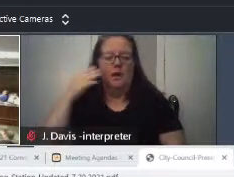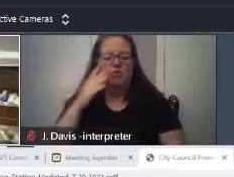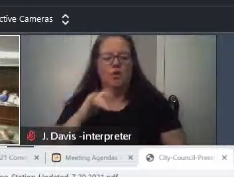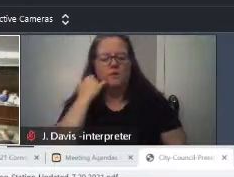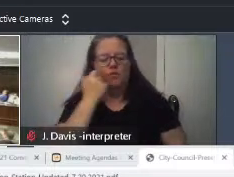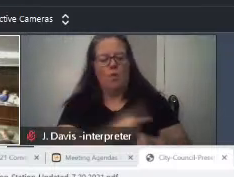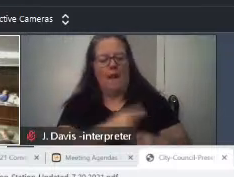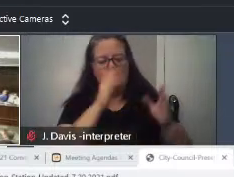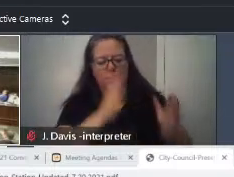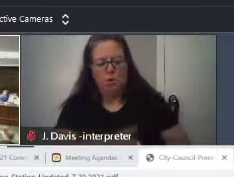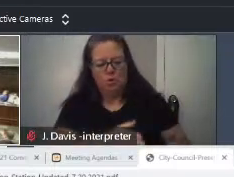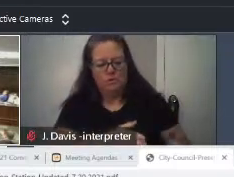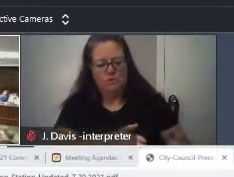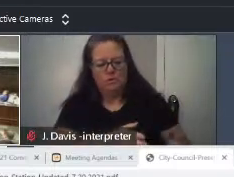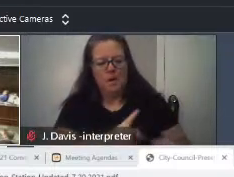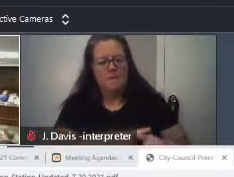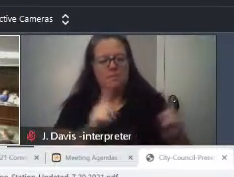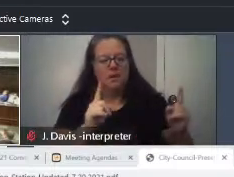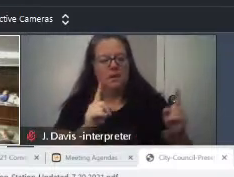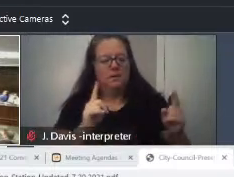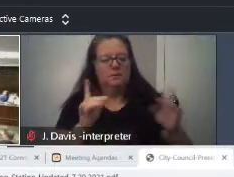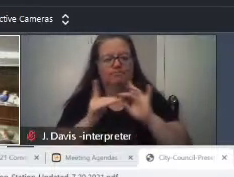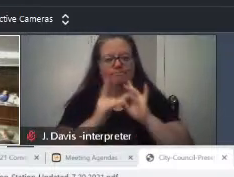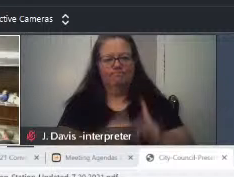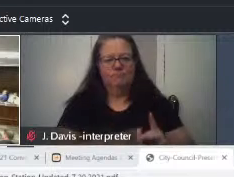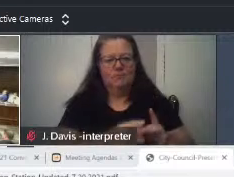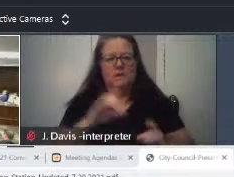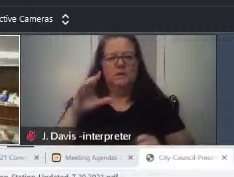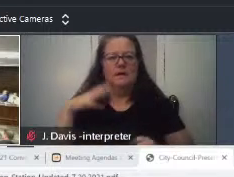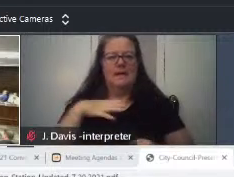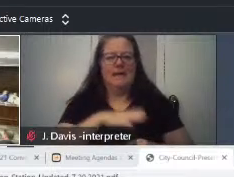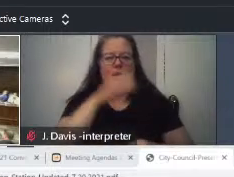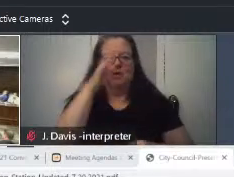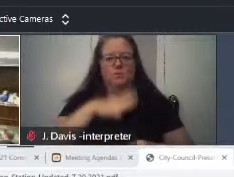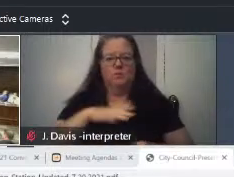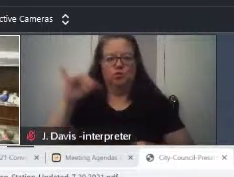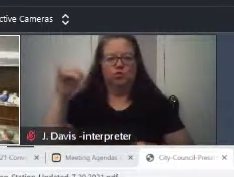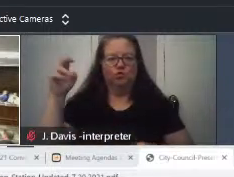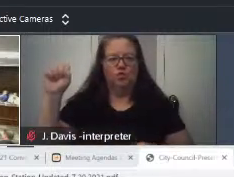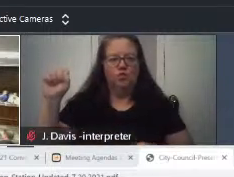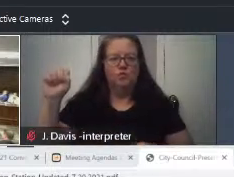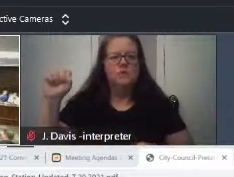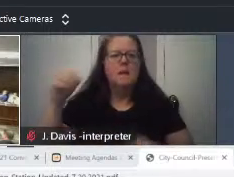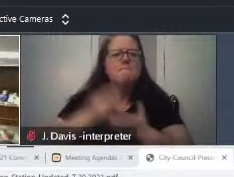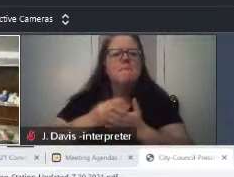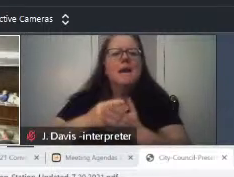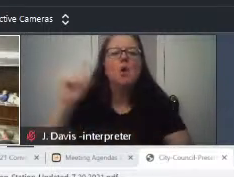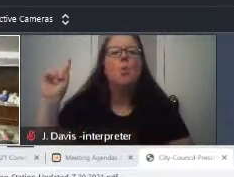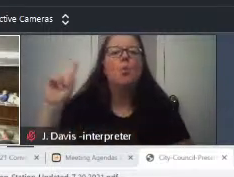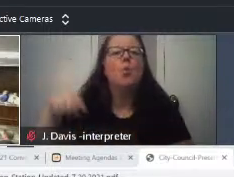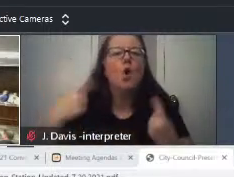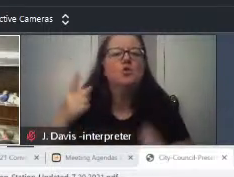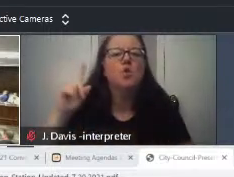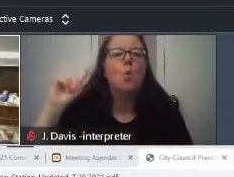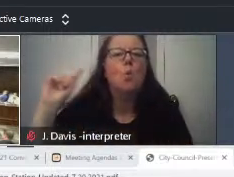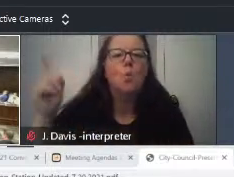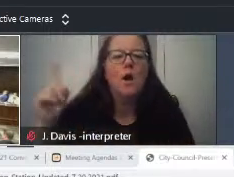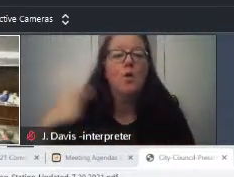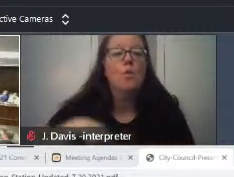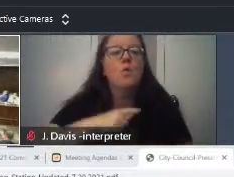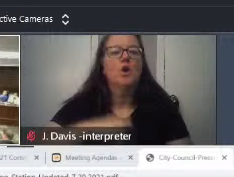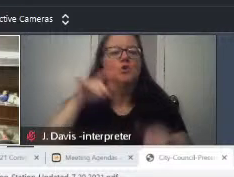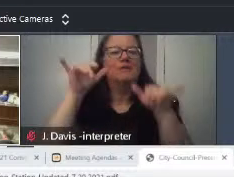issue. As it relates to Councilman Jones' question about where the dollars go. We want the money to reside in